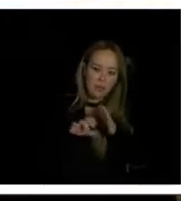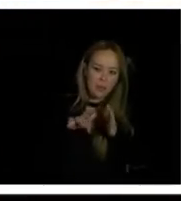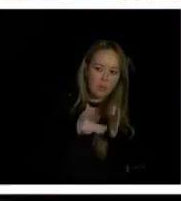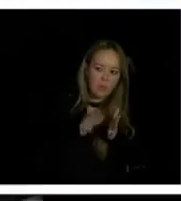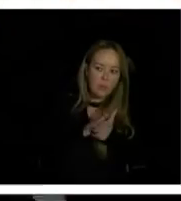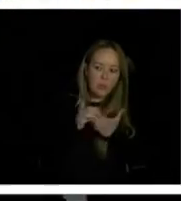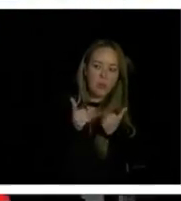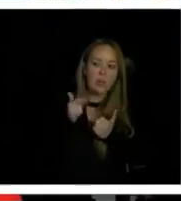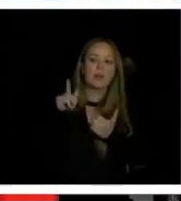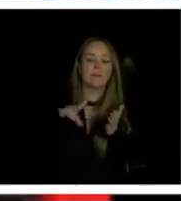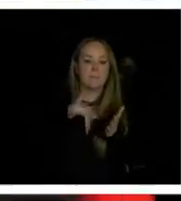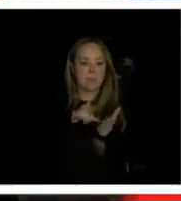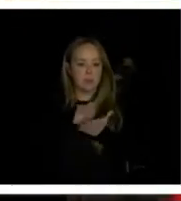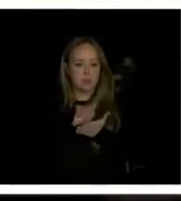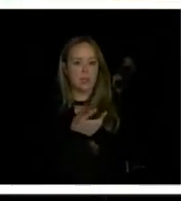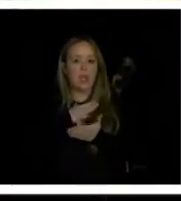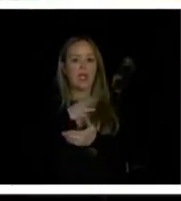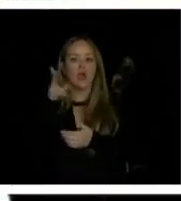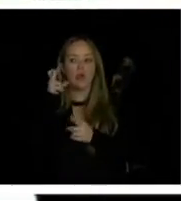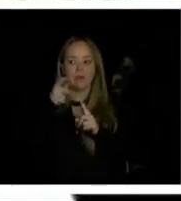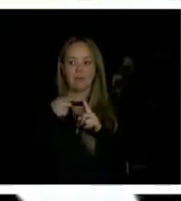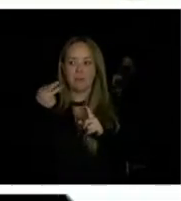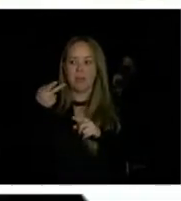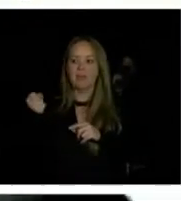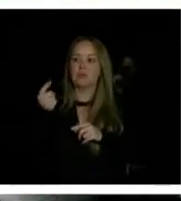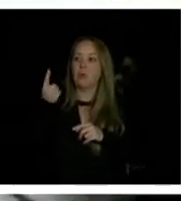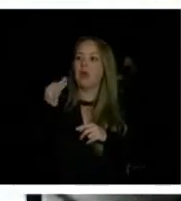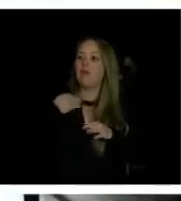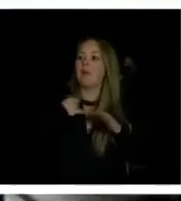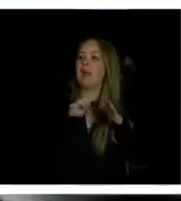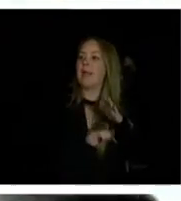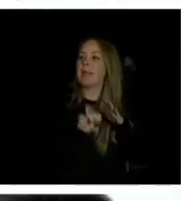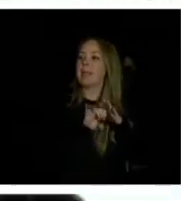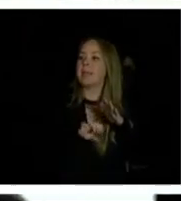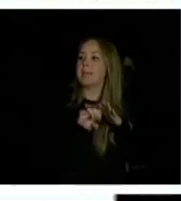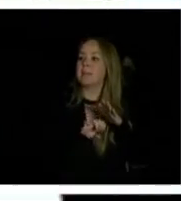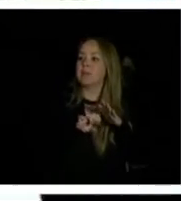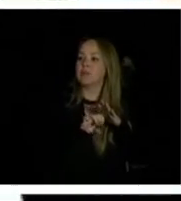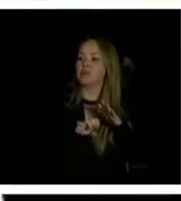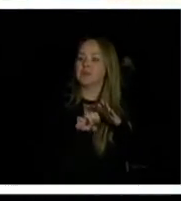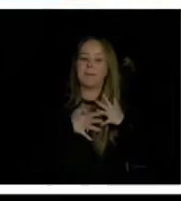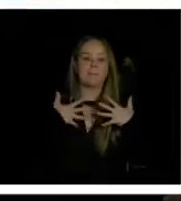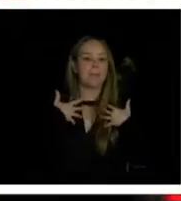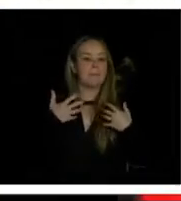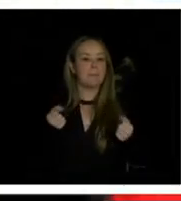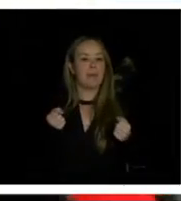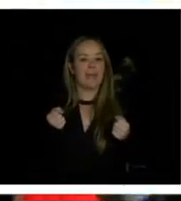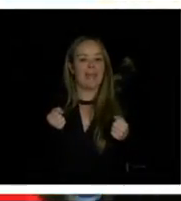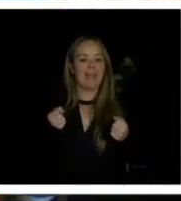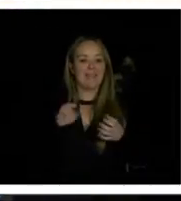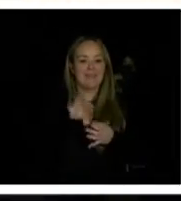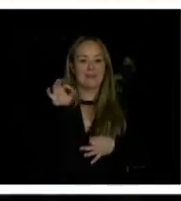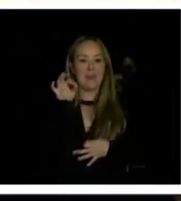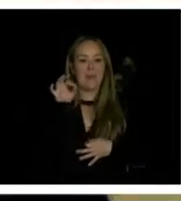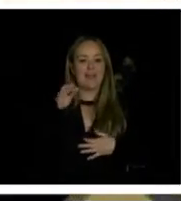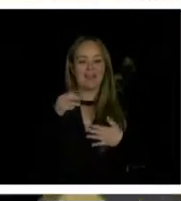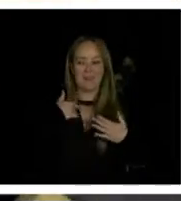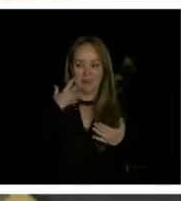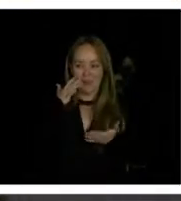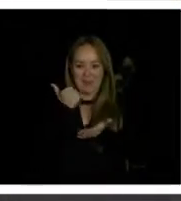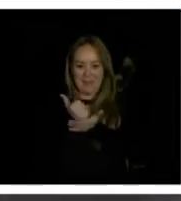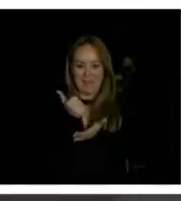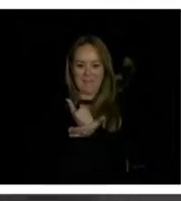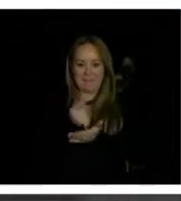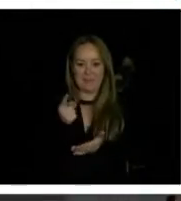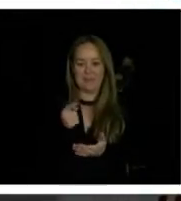school? Middle school, and I've heard from a high school. Come on, one of my elementary, be a brave soul, and we'll help you